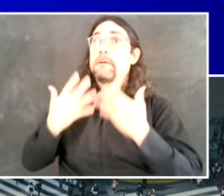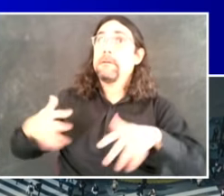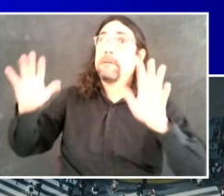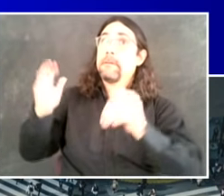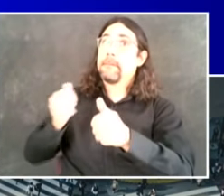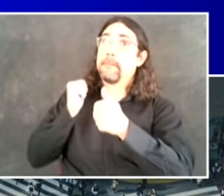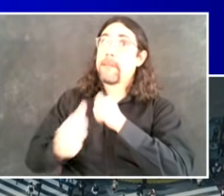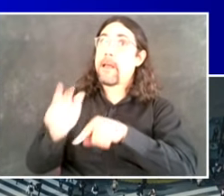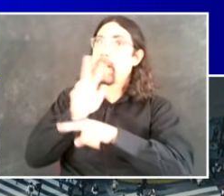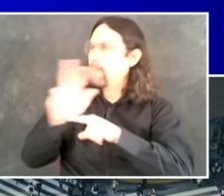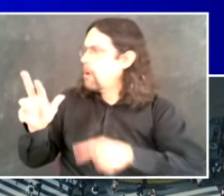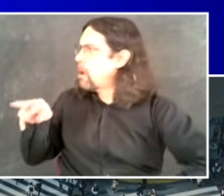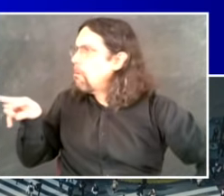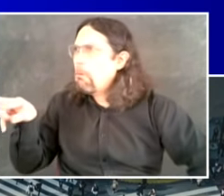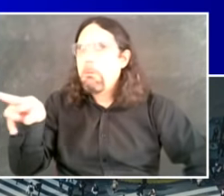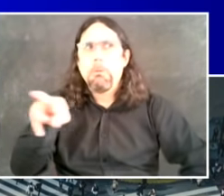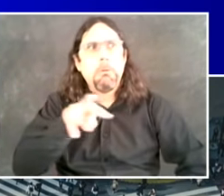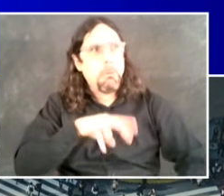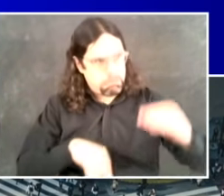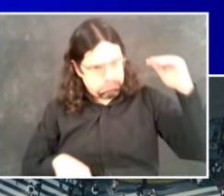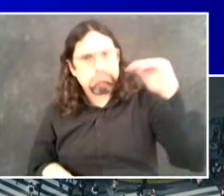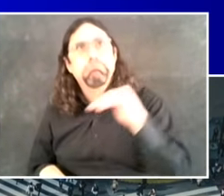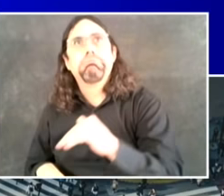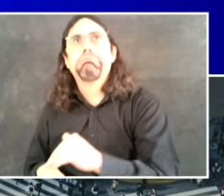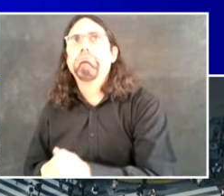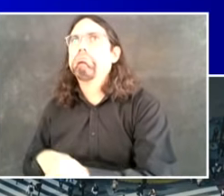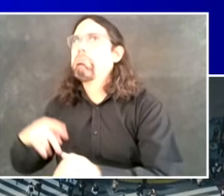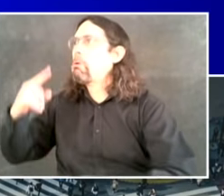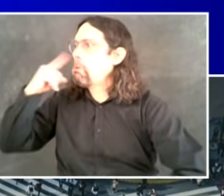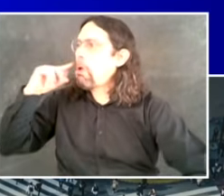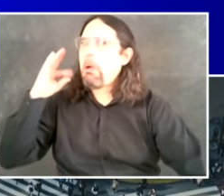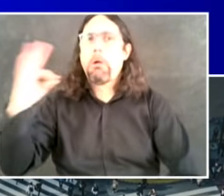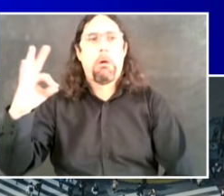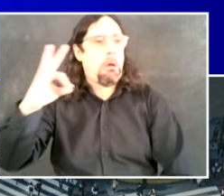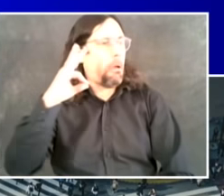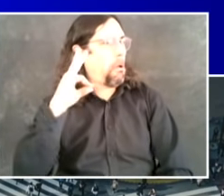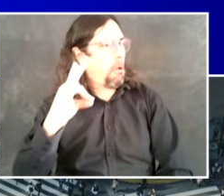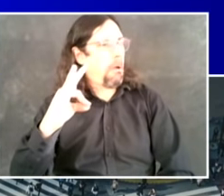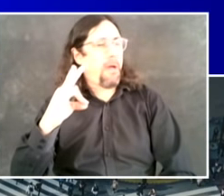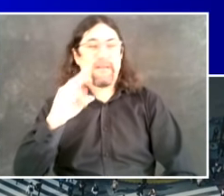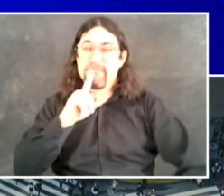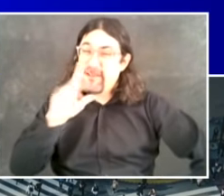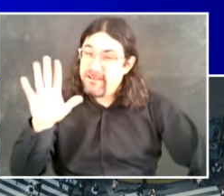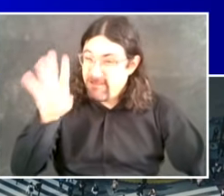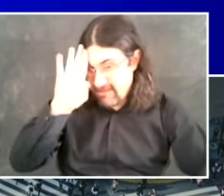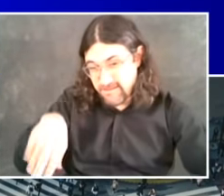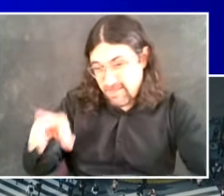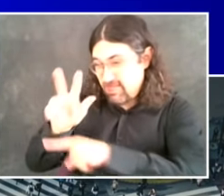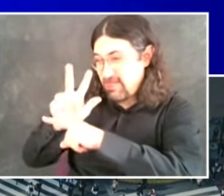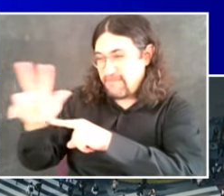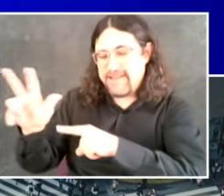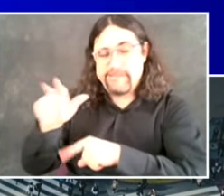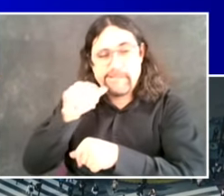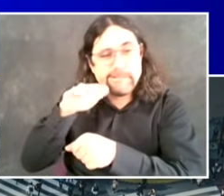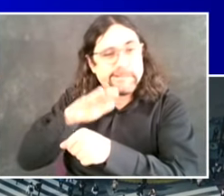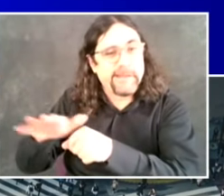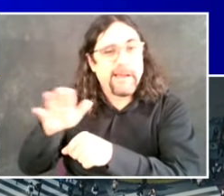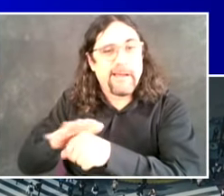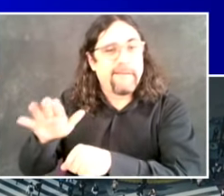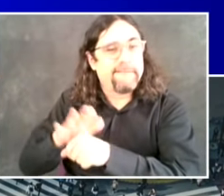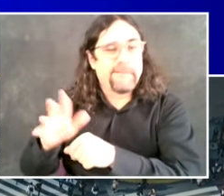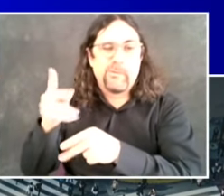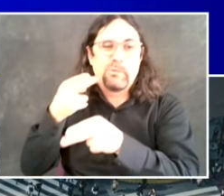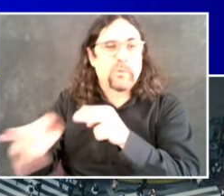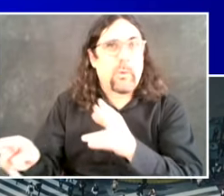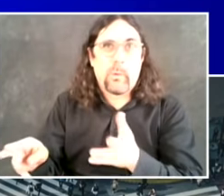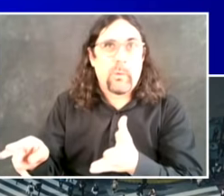weeks is not a long time. So after 3 weeks, the lockdown was lifted on March 19th, and it wasn't lifted